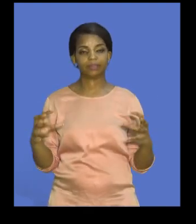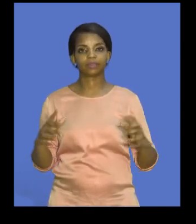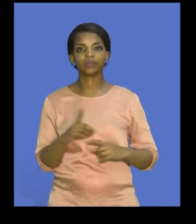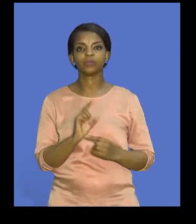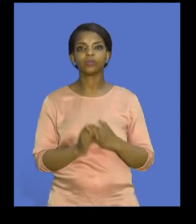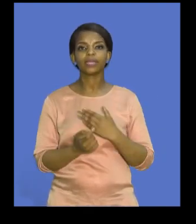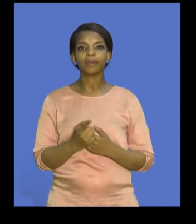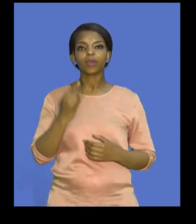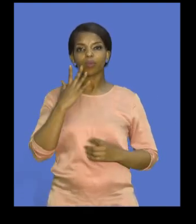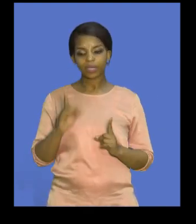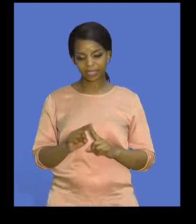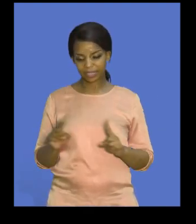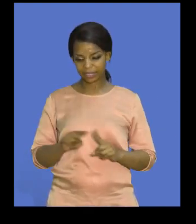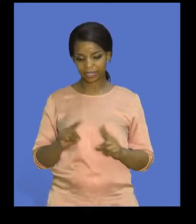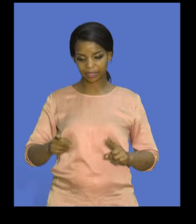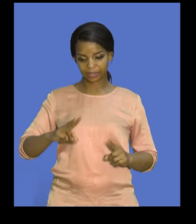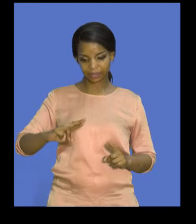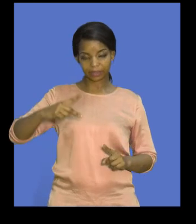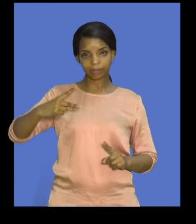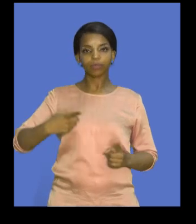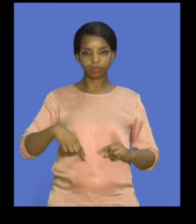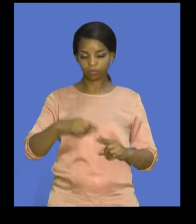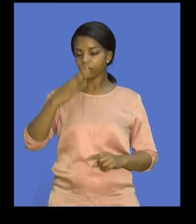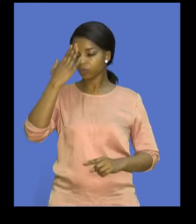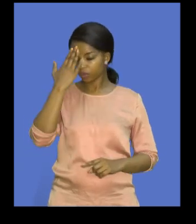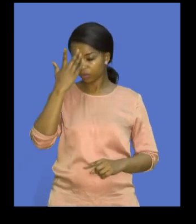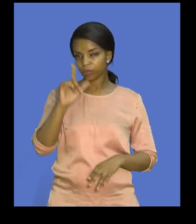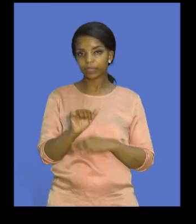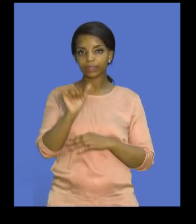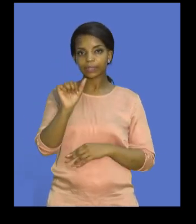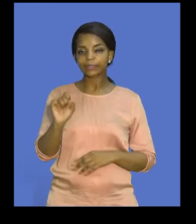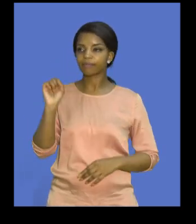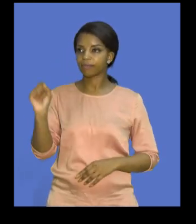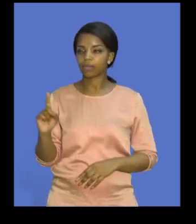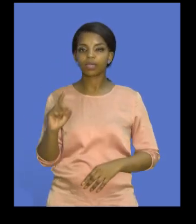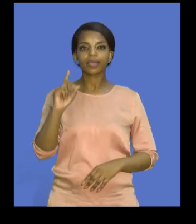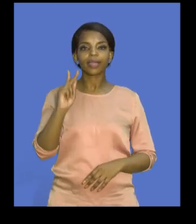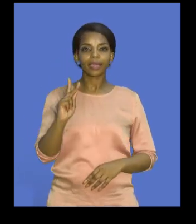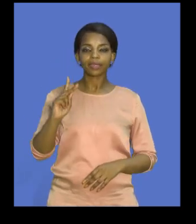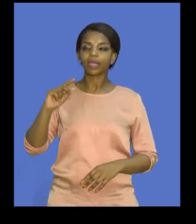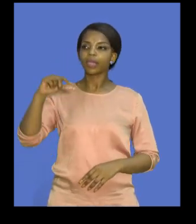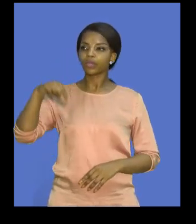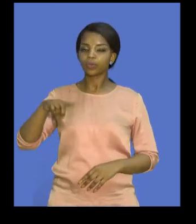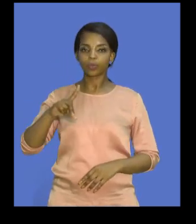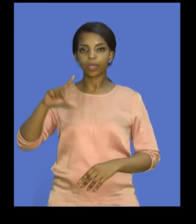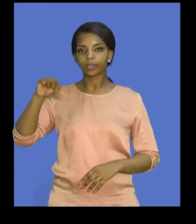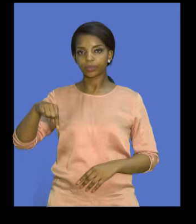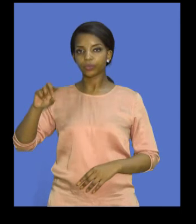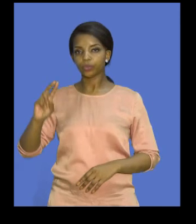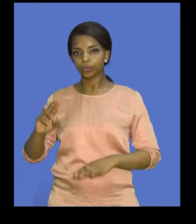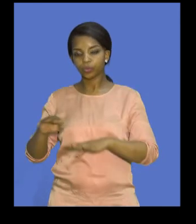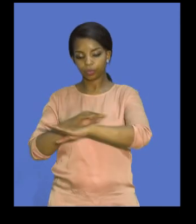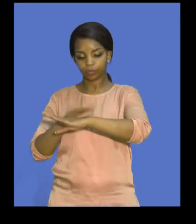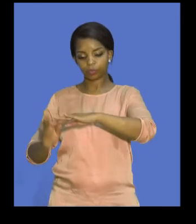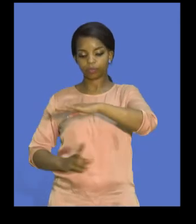that 16 is equals to K Q1 Q2 over R squared. Okay, now we're going